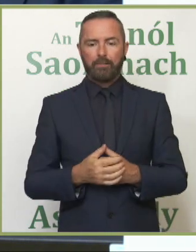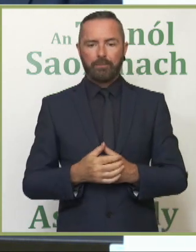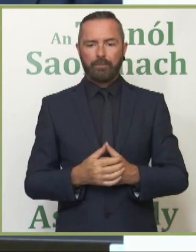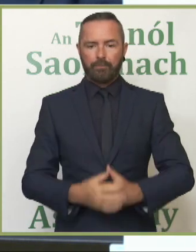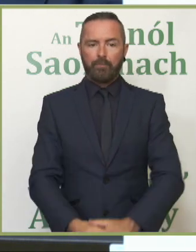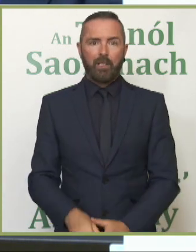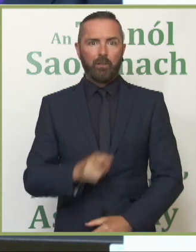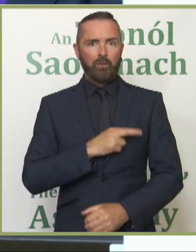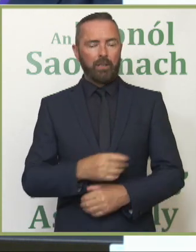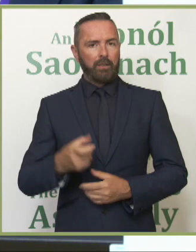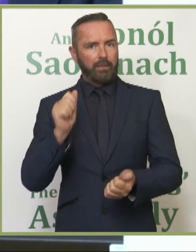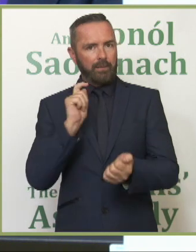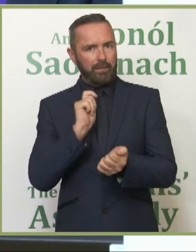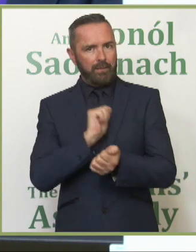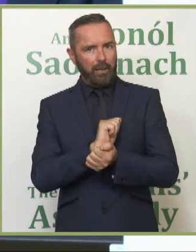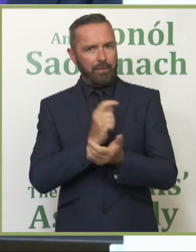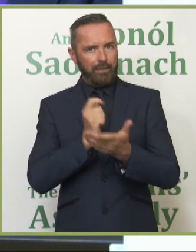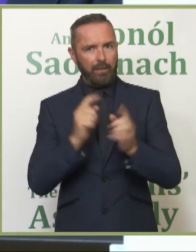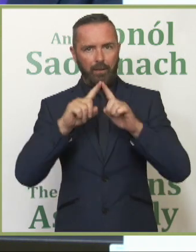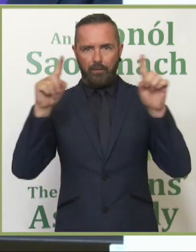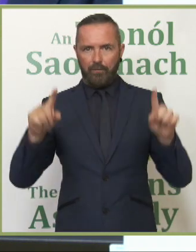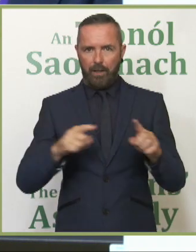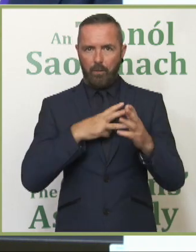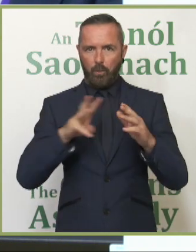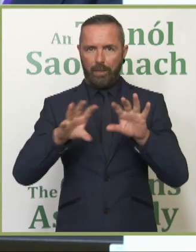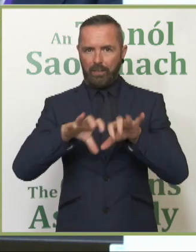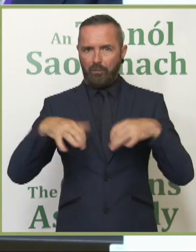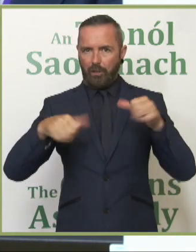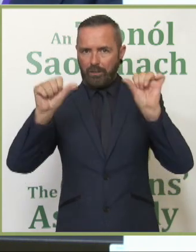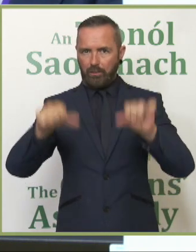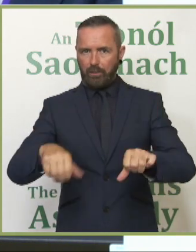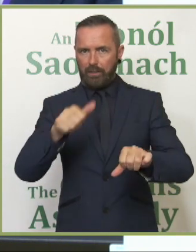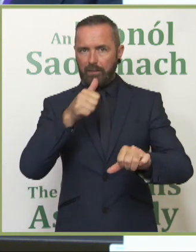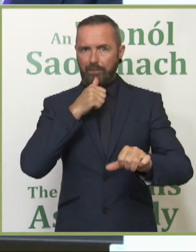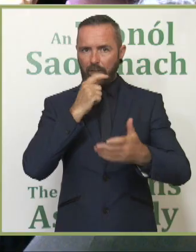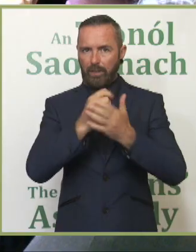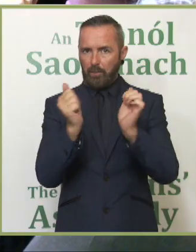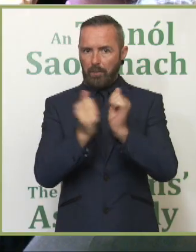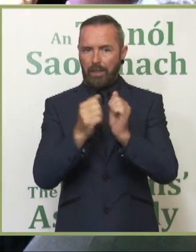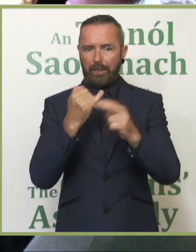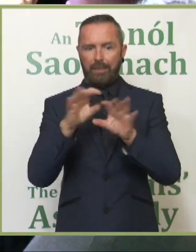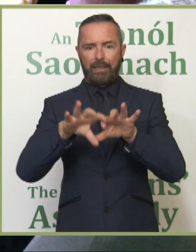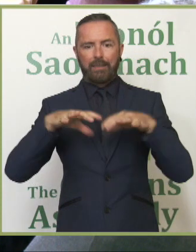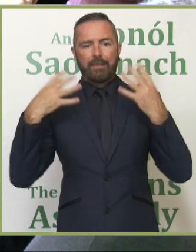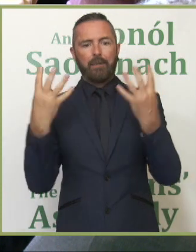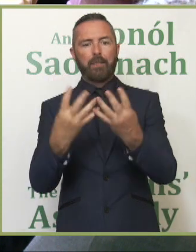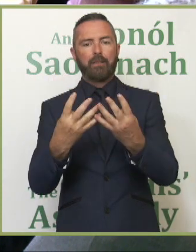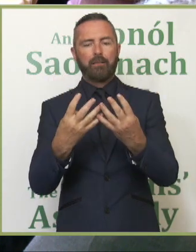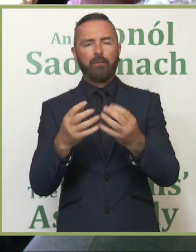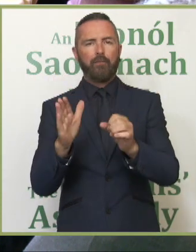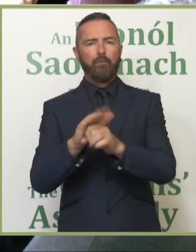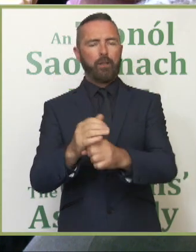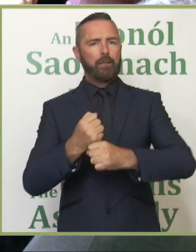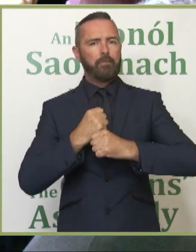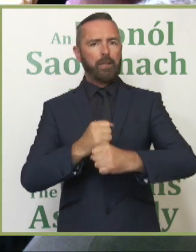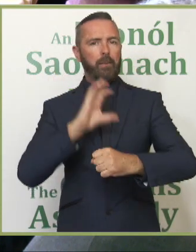It has been a very tight time frame since the Oireachtas agreed this to the first assembly meeting, and I know they're highly committed, because I've